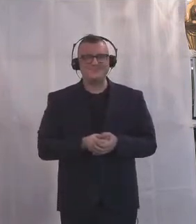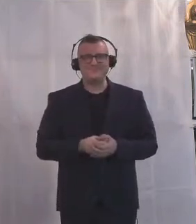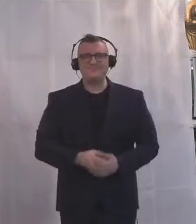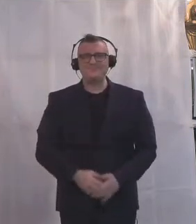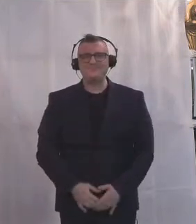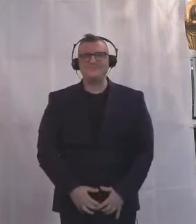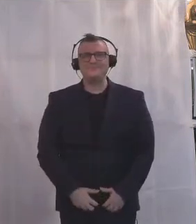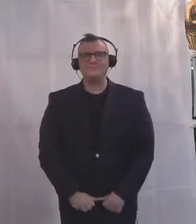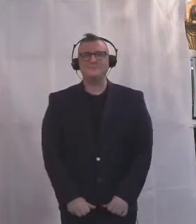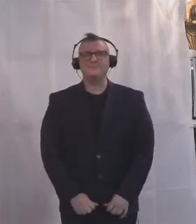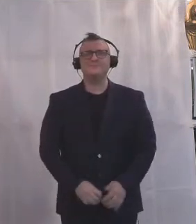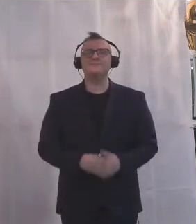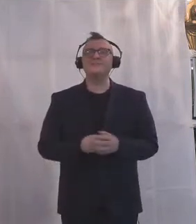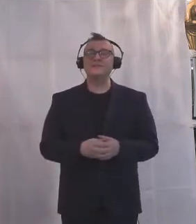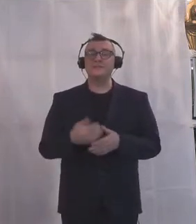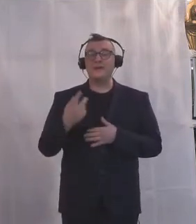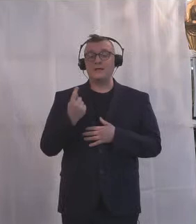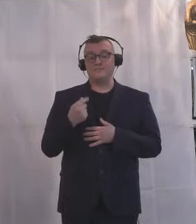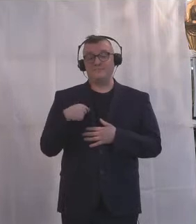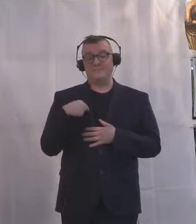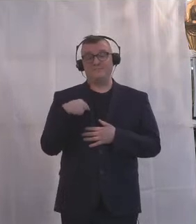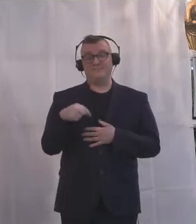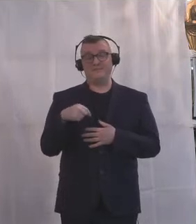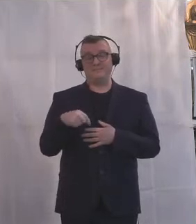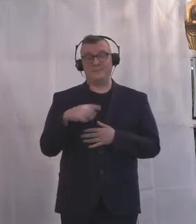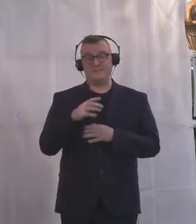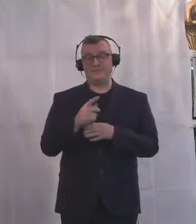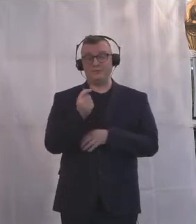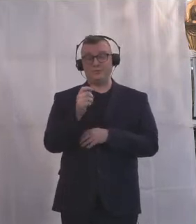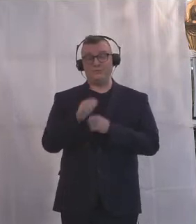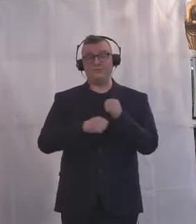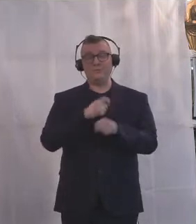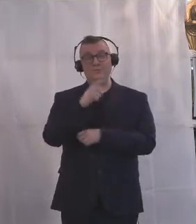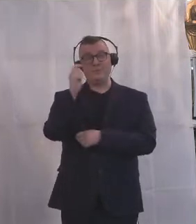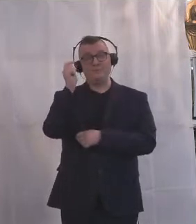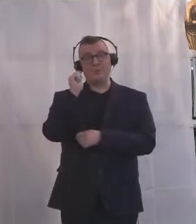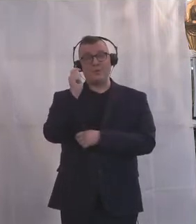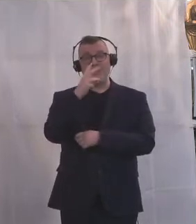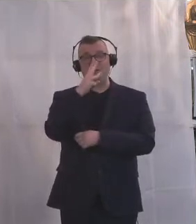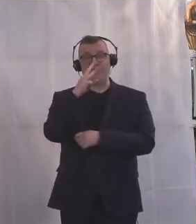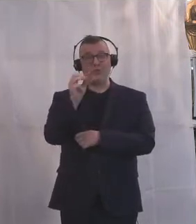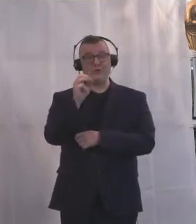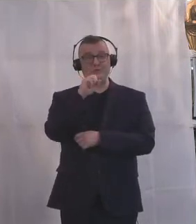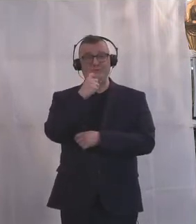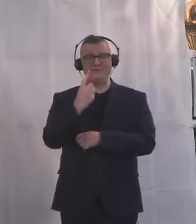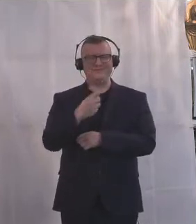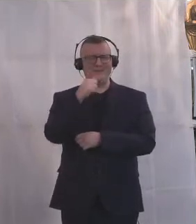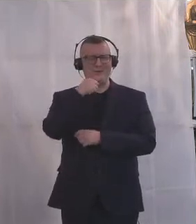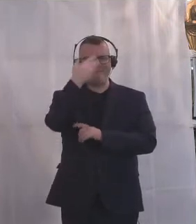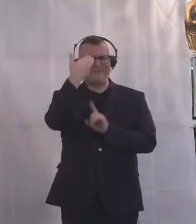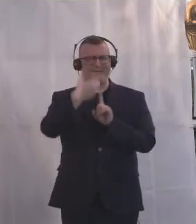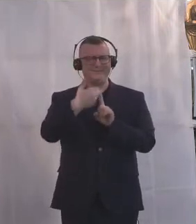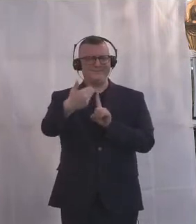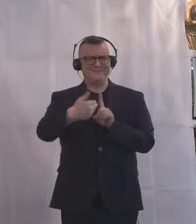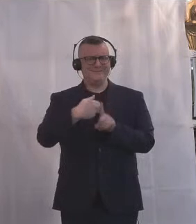So, I turn 30 this week. Yeah. I know, I don't look a day over 21, do I?